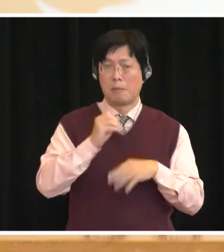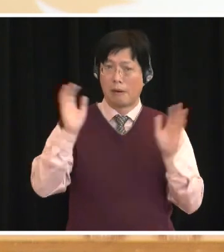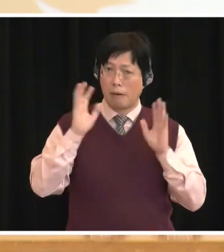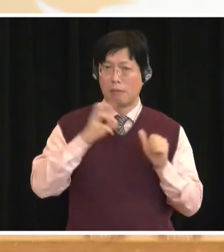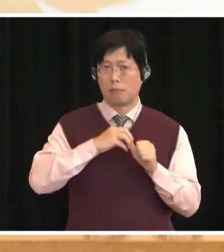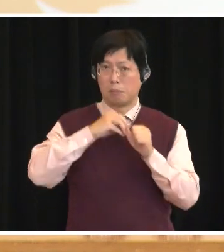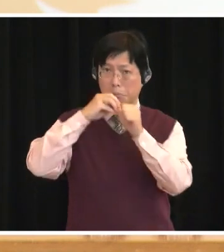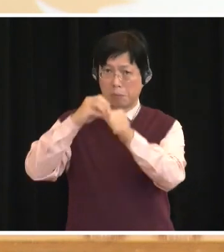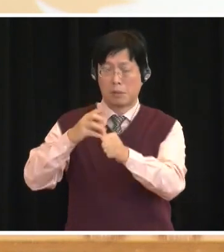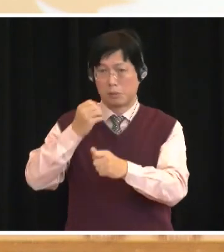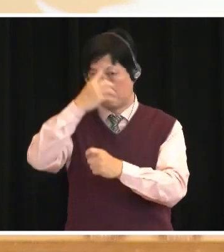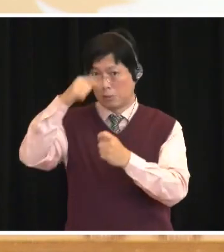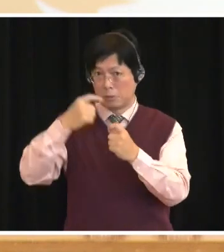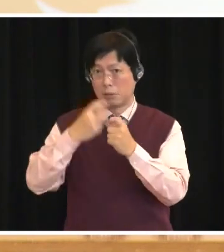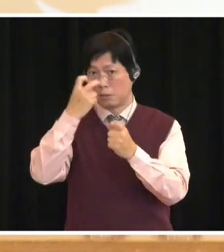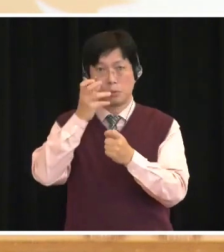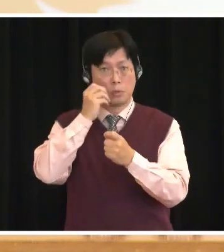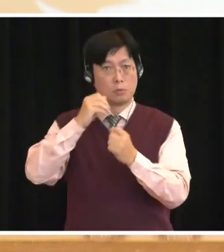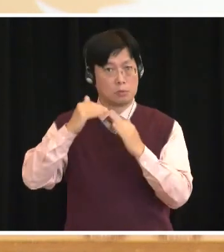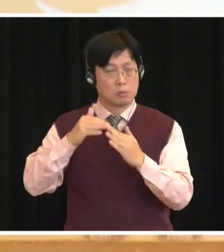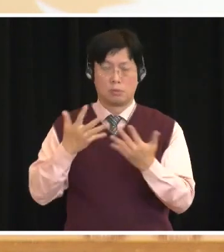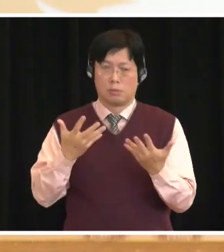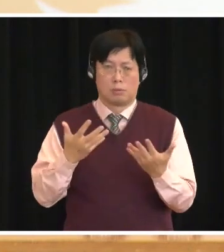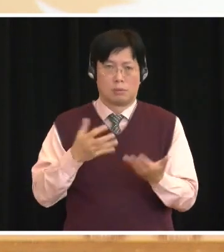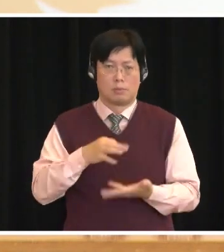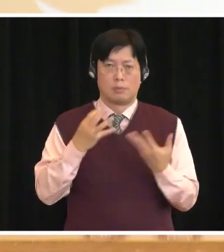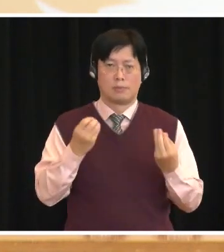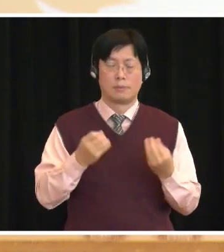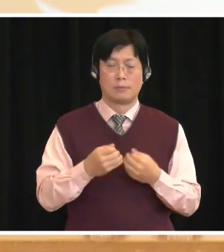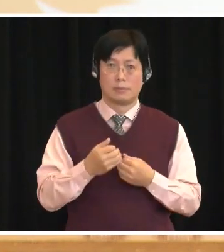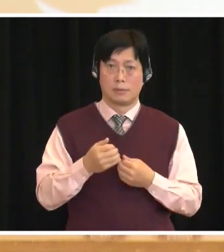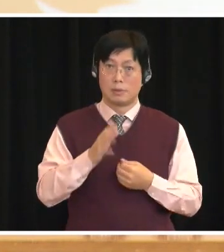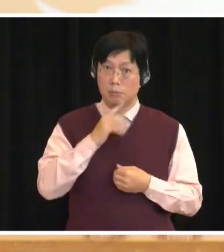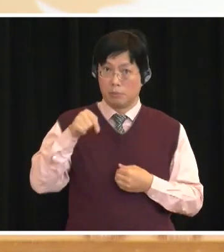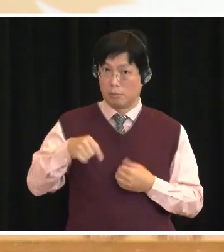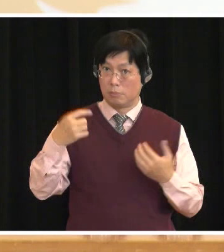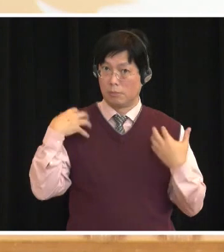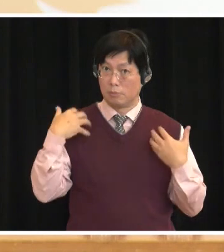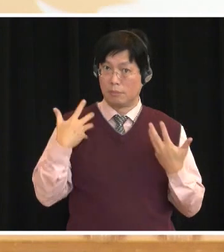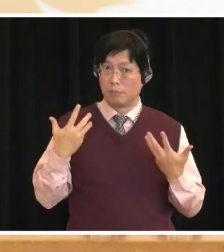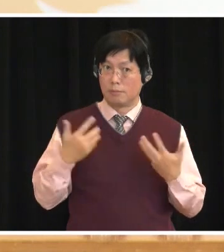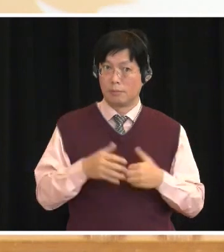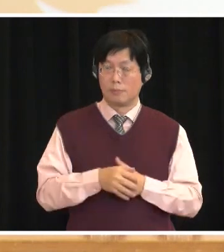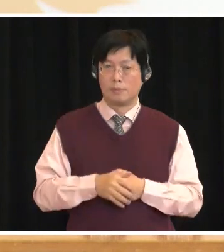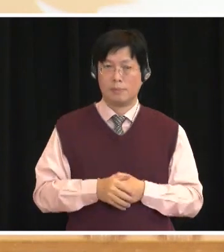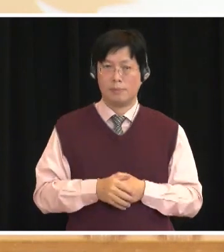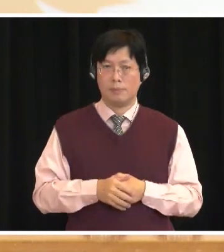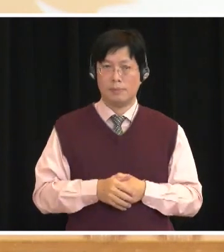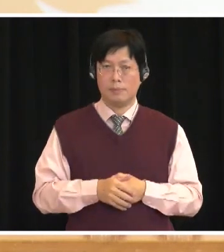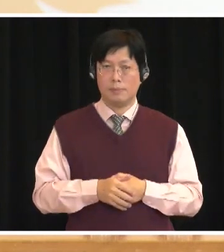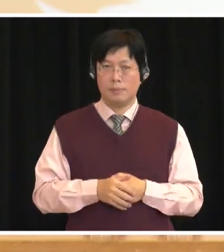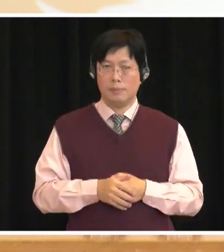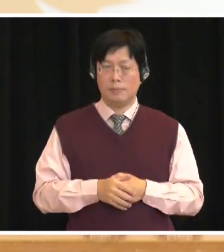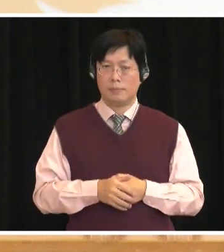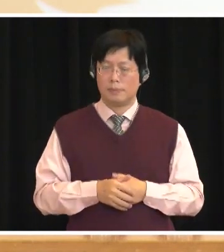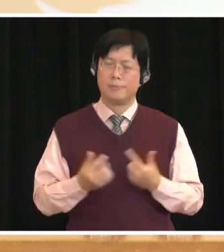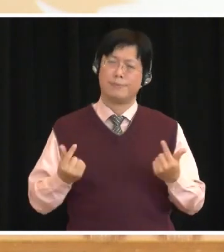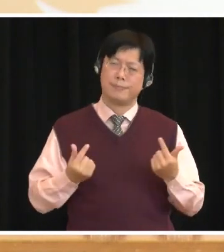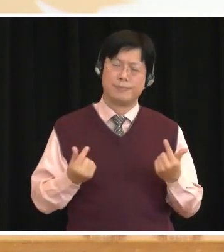Or if it is possible to send a juvenile, age 16,